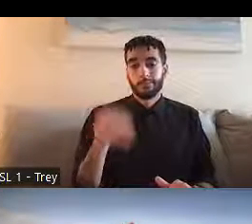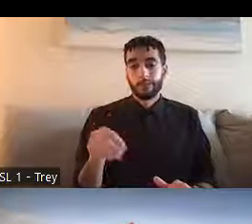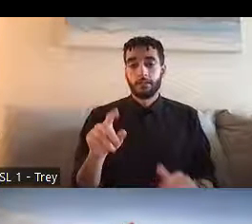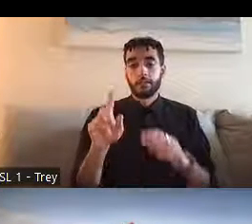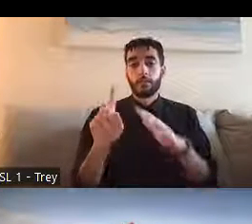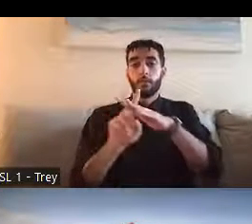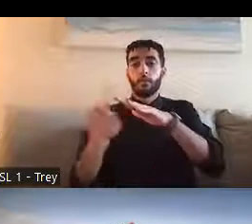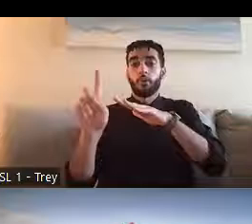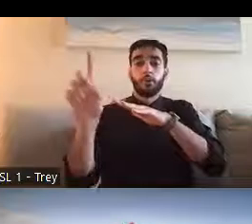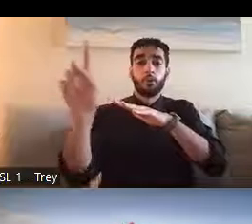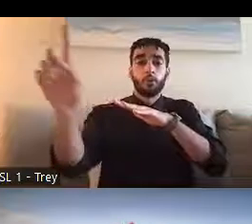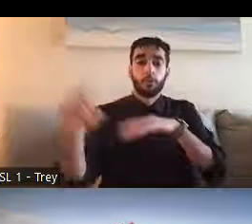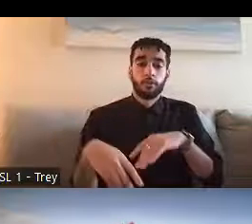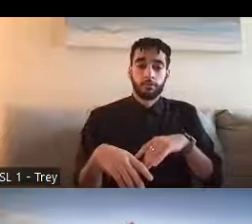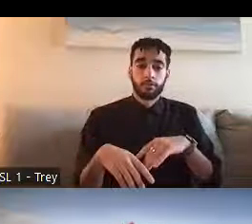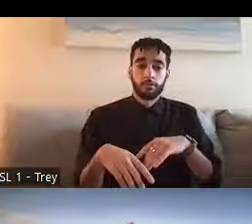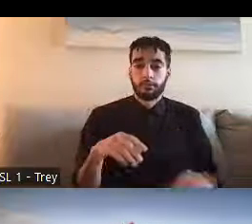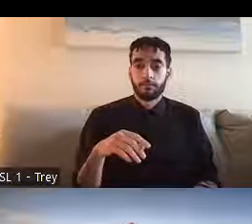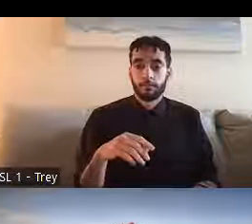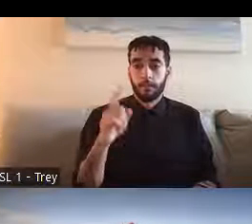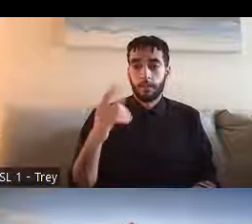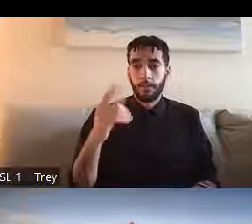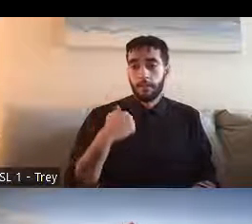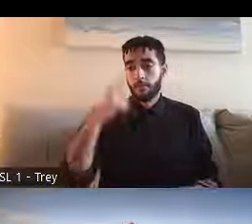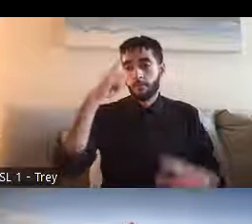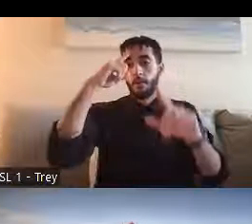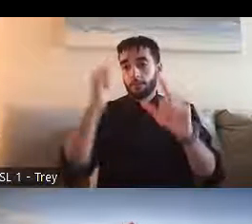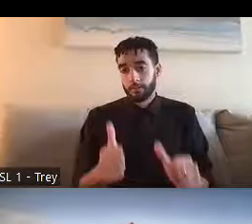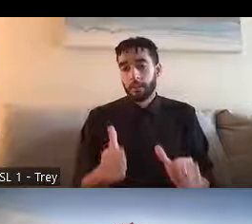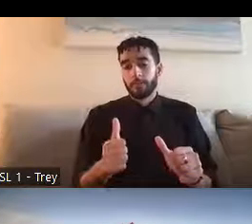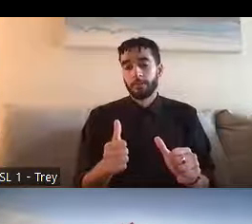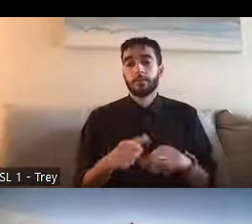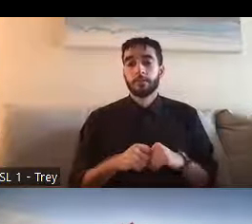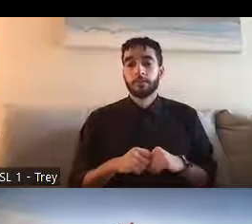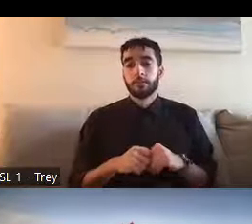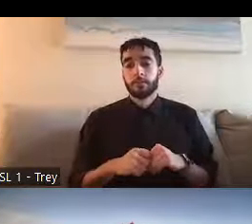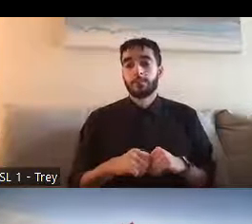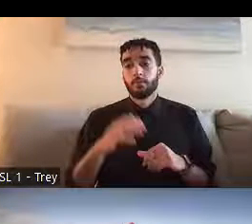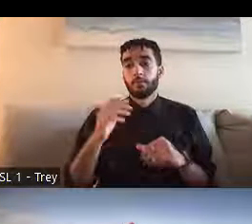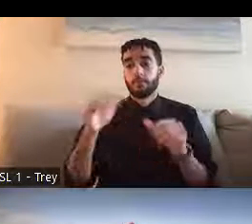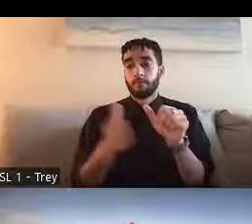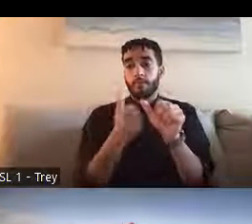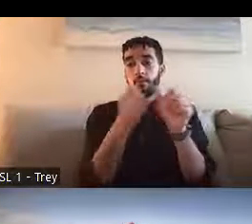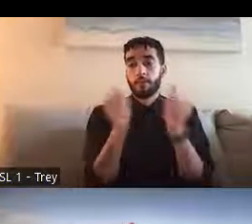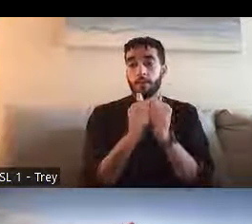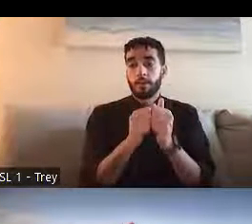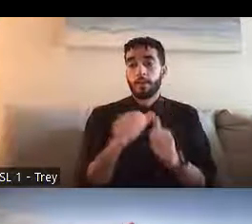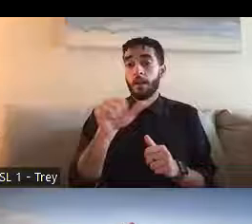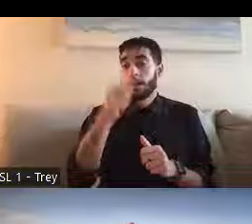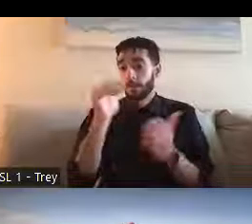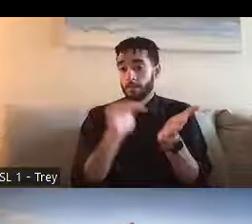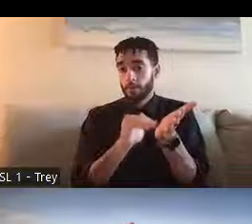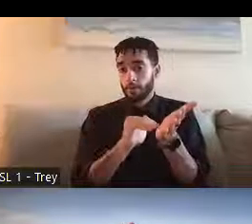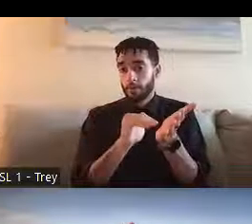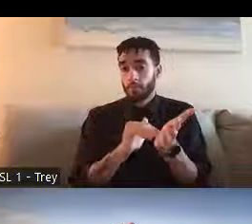68% have a primary diagnosis of Alzheimer's disease or related dementia. So following Dr. Chi's presentation, I think this is important to think about. We look